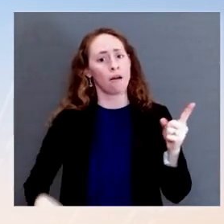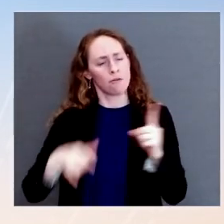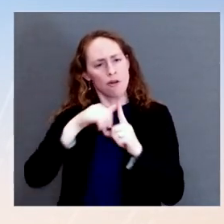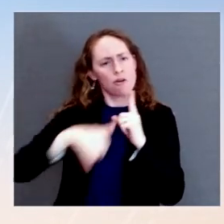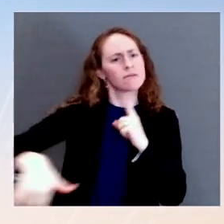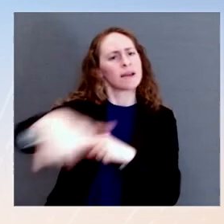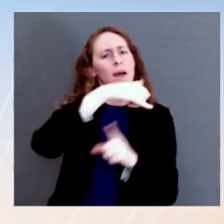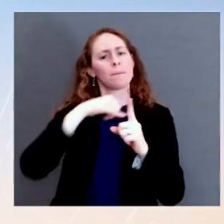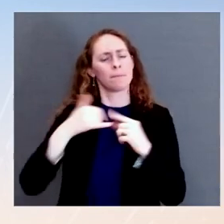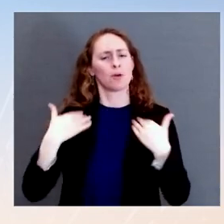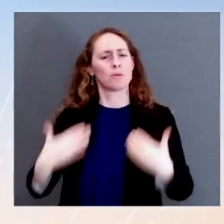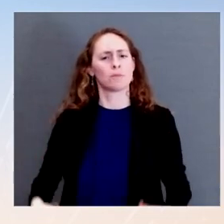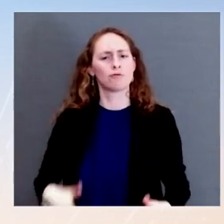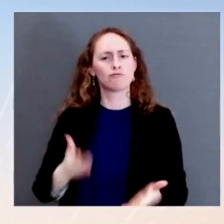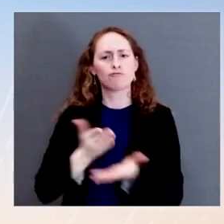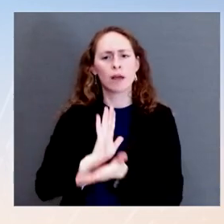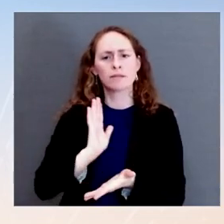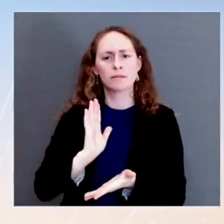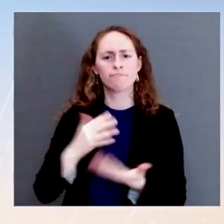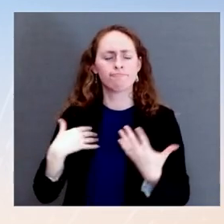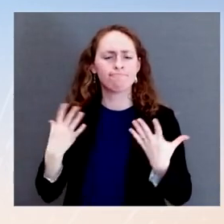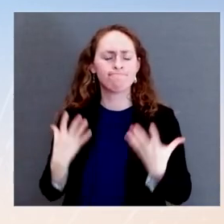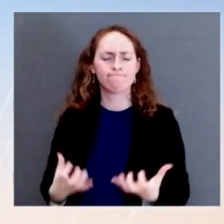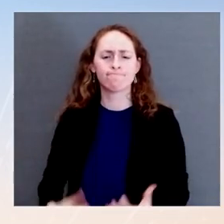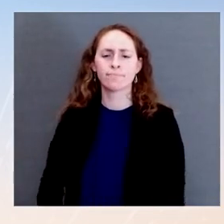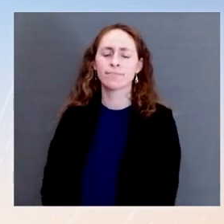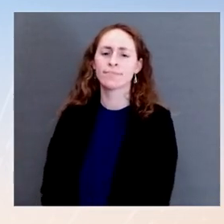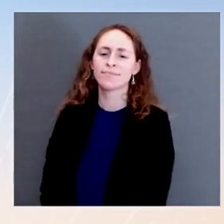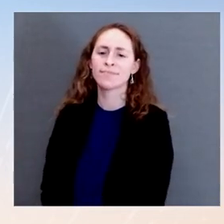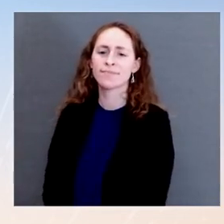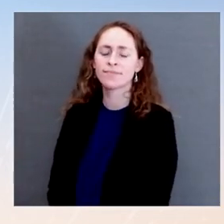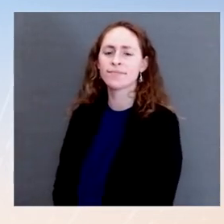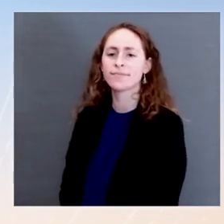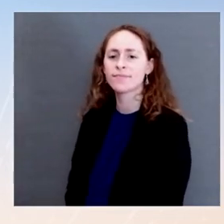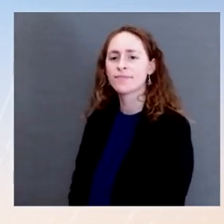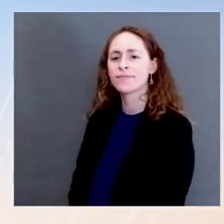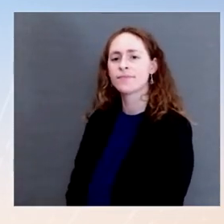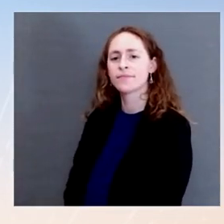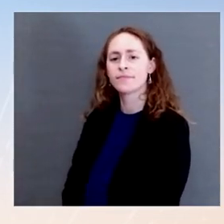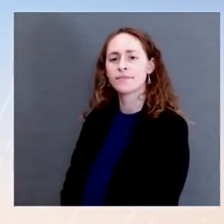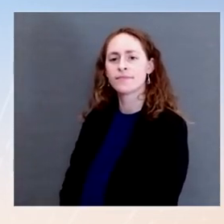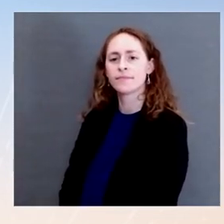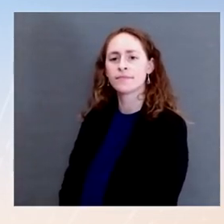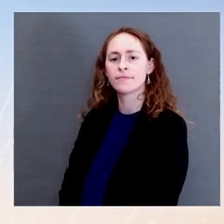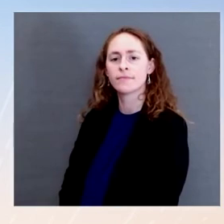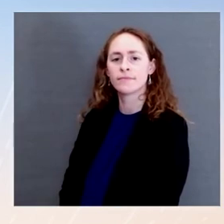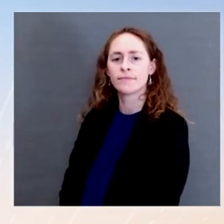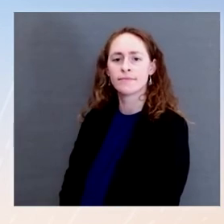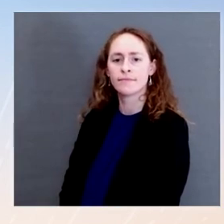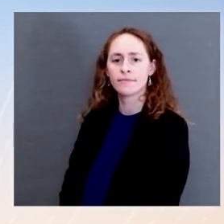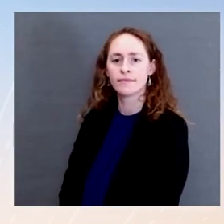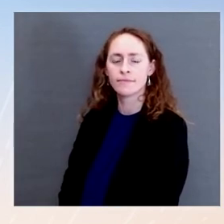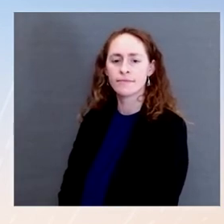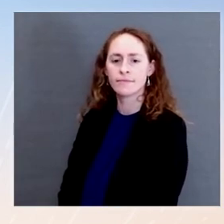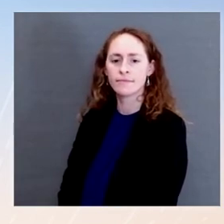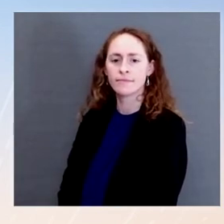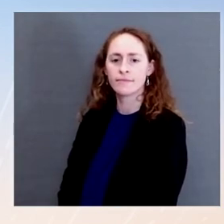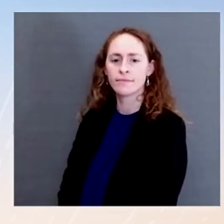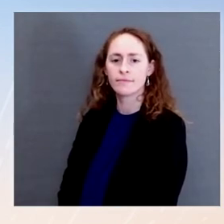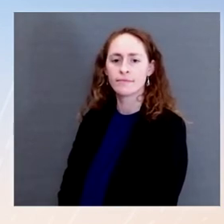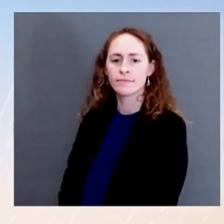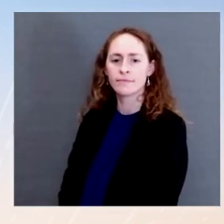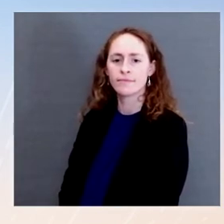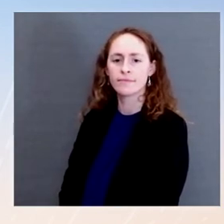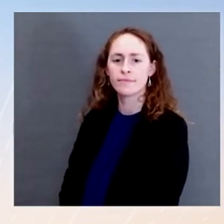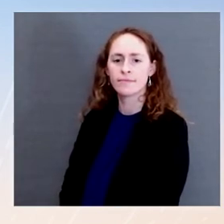countermeasures, I believe the term that they've used. Have they indicated to the administration yet what sort of action that they might take for this